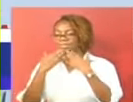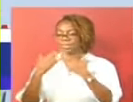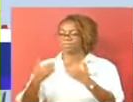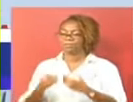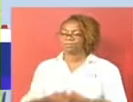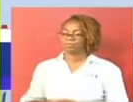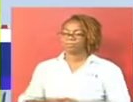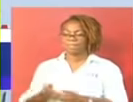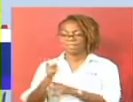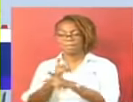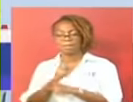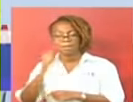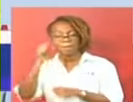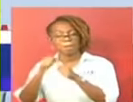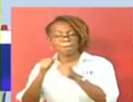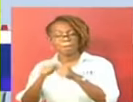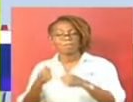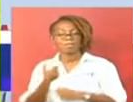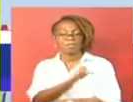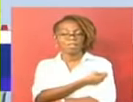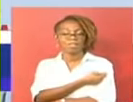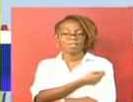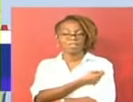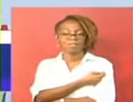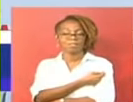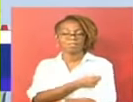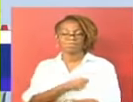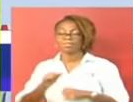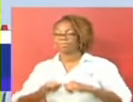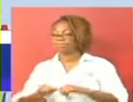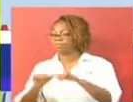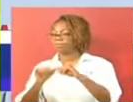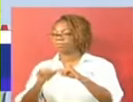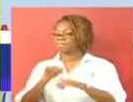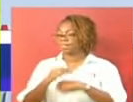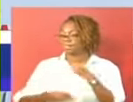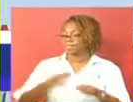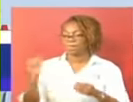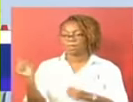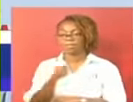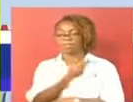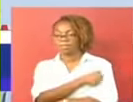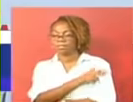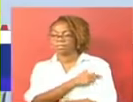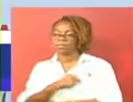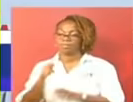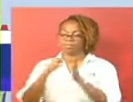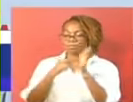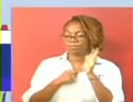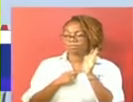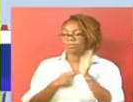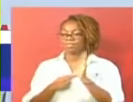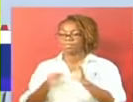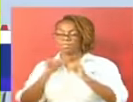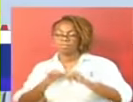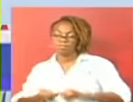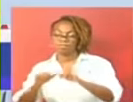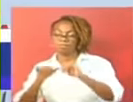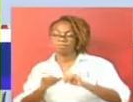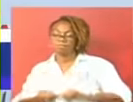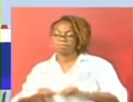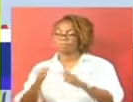that the vaccination rollout continues in all RHAs, and as the COVID-19 restrictions are continuing to be eased, we